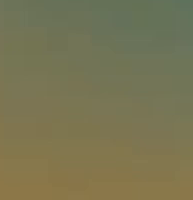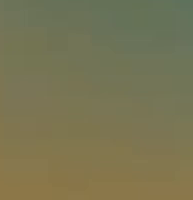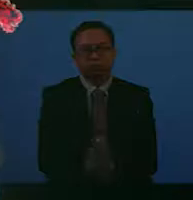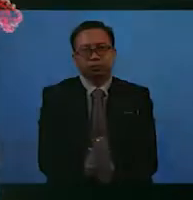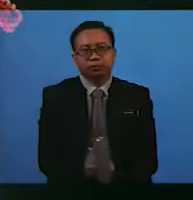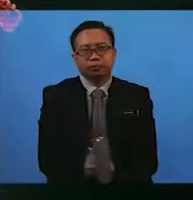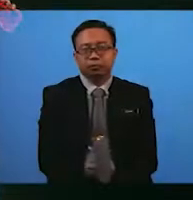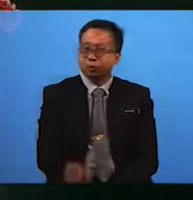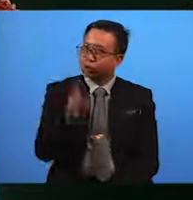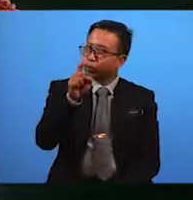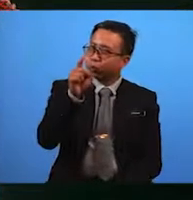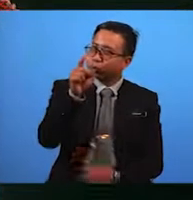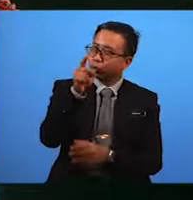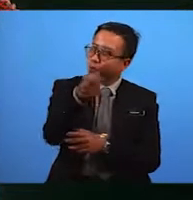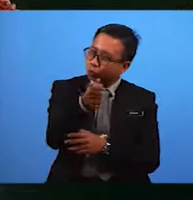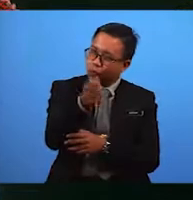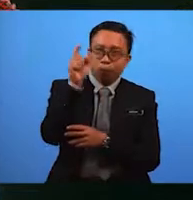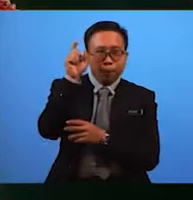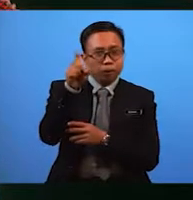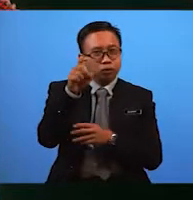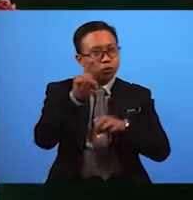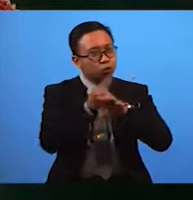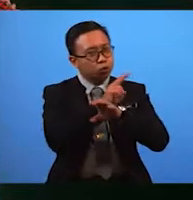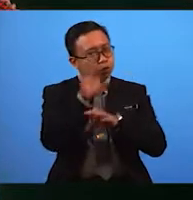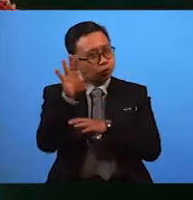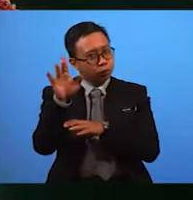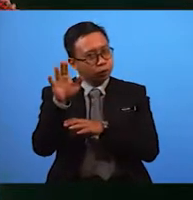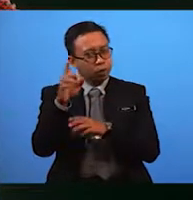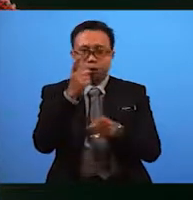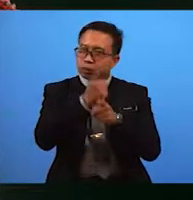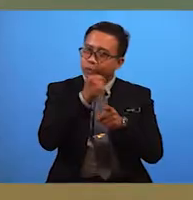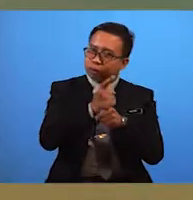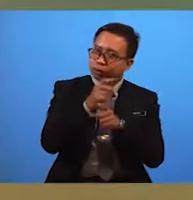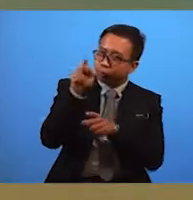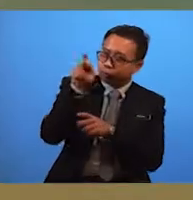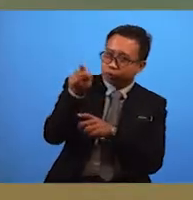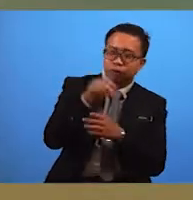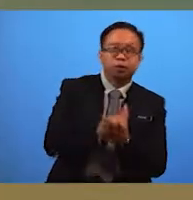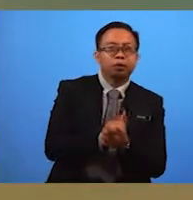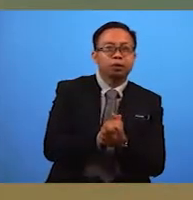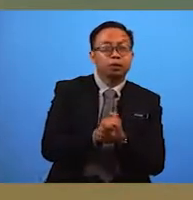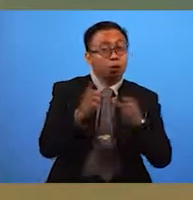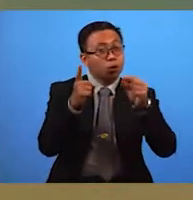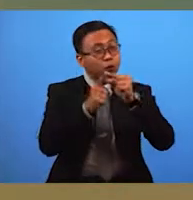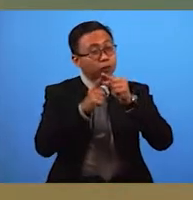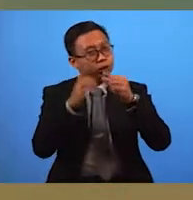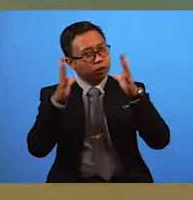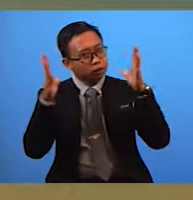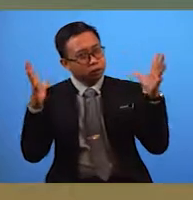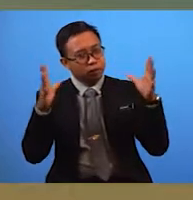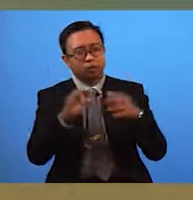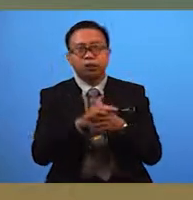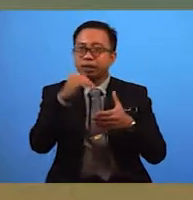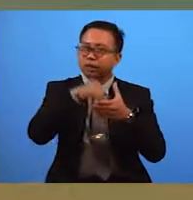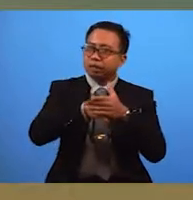You must use correct spelling and punctuation. the capitalization of letters